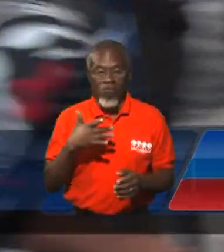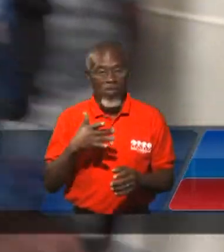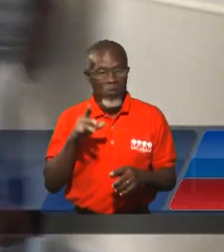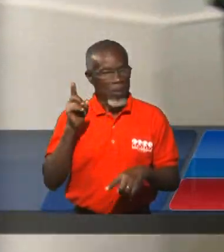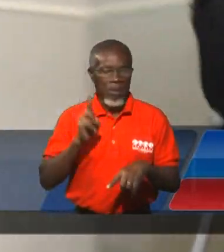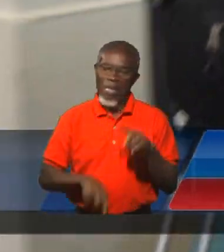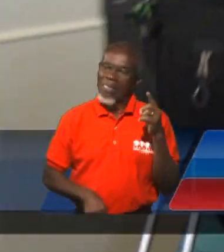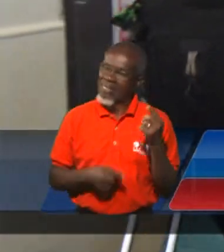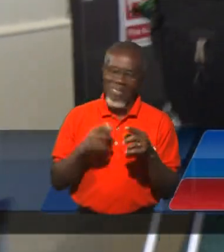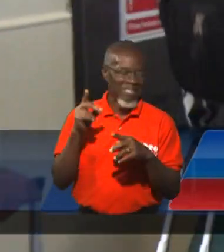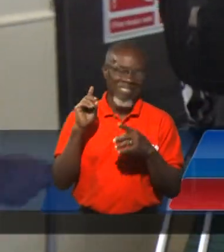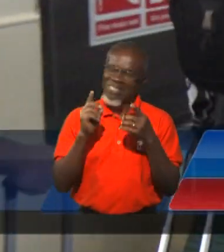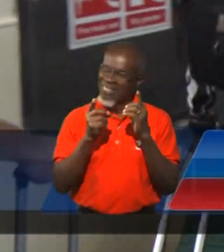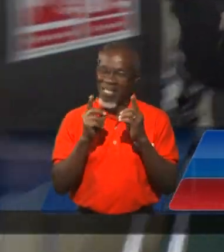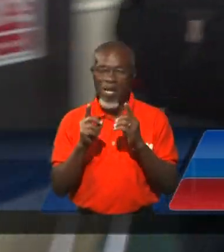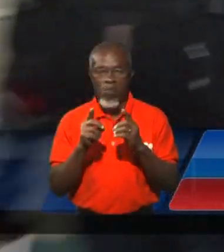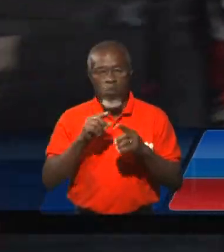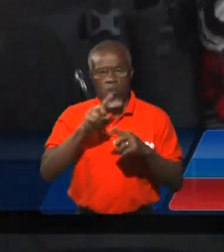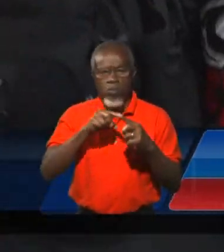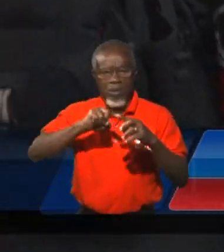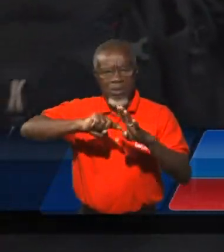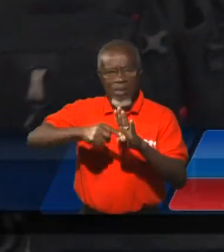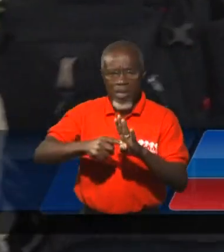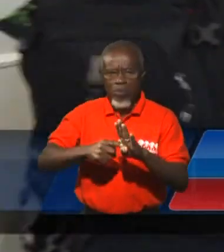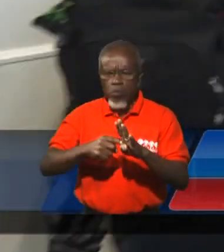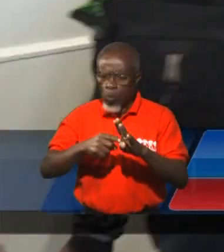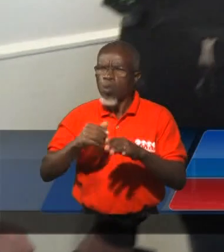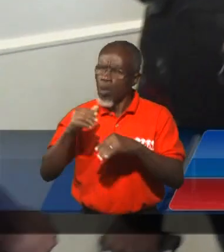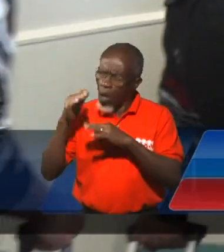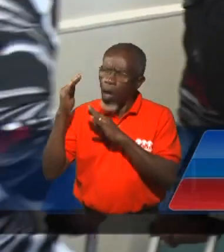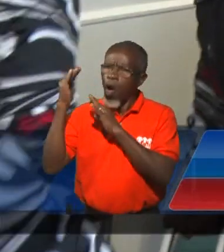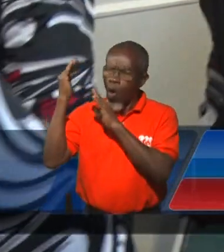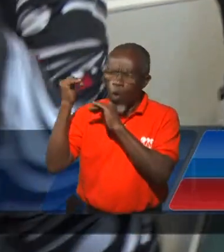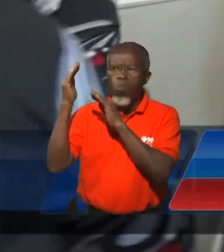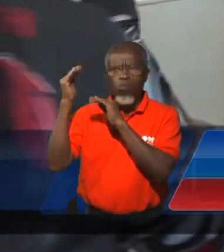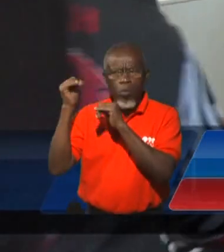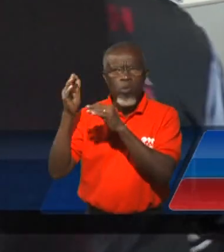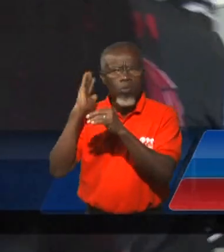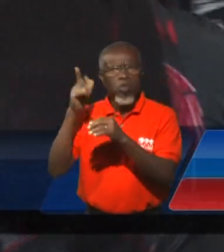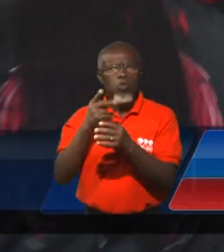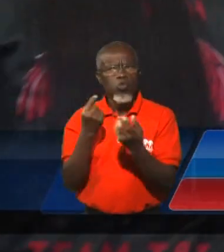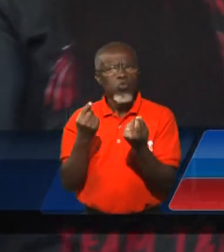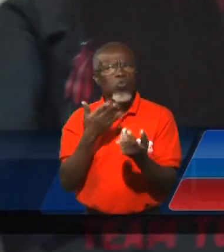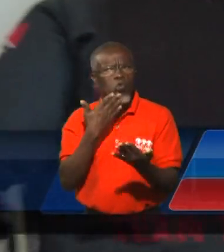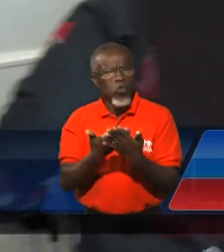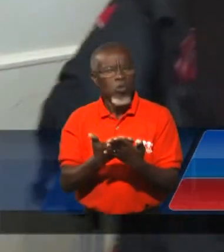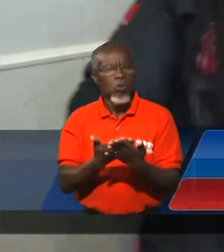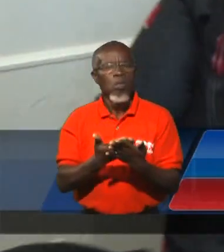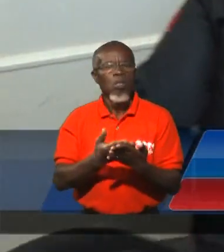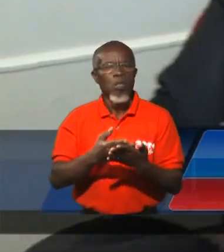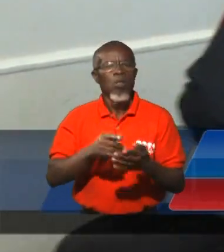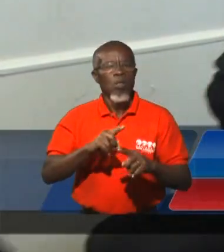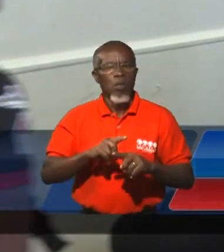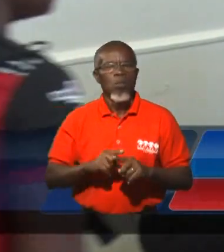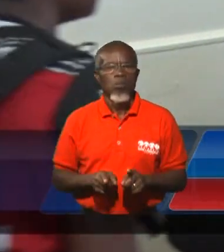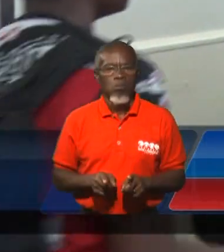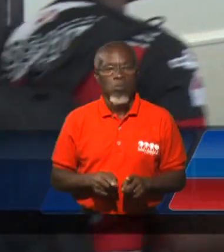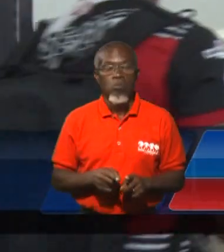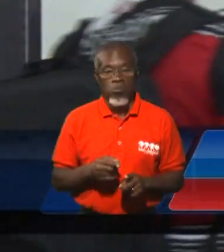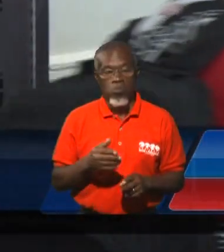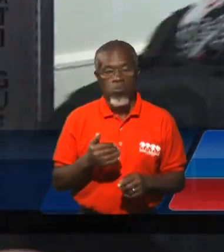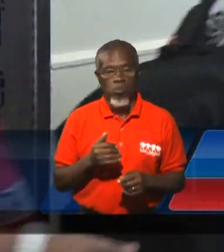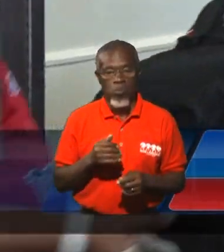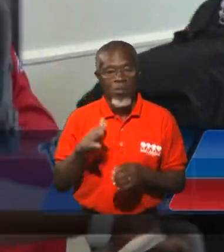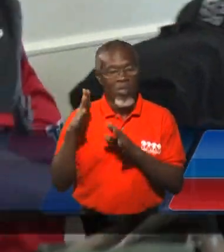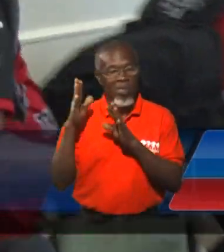indescribable. He notes when they began, they had high expectations based on the history of Presentation's robotics achievements thus far, and can